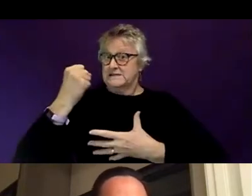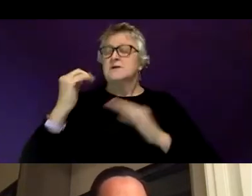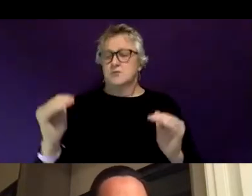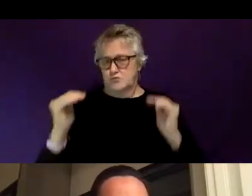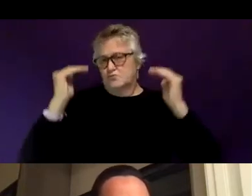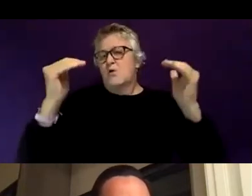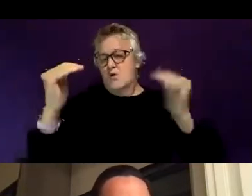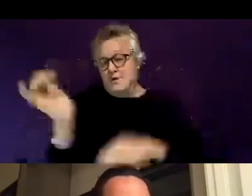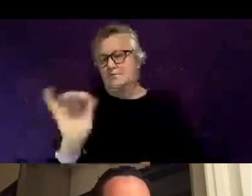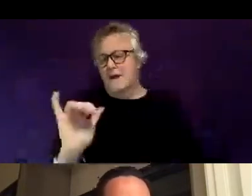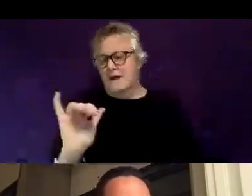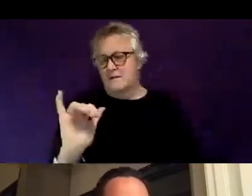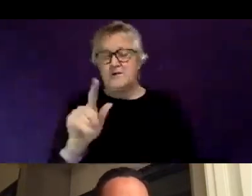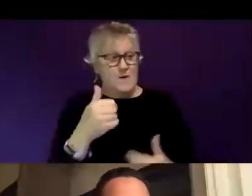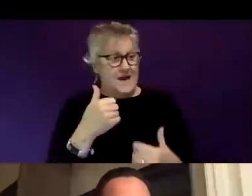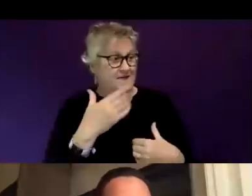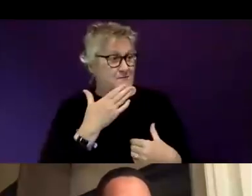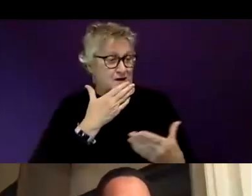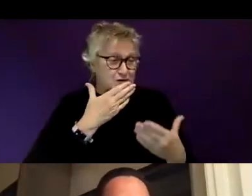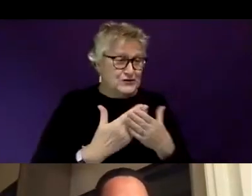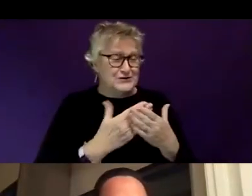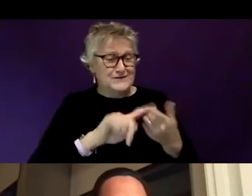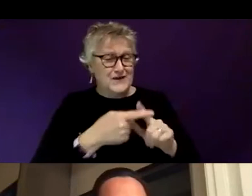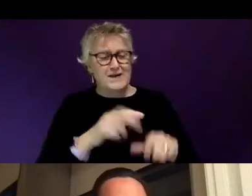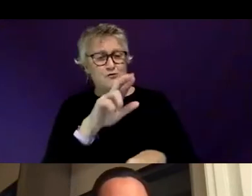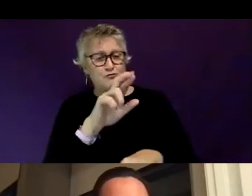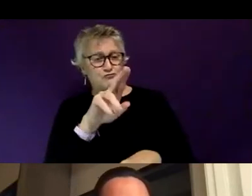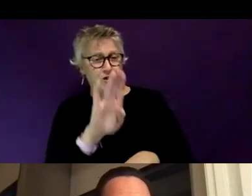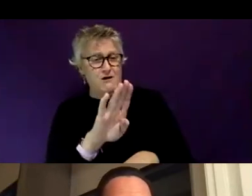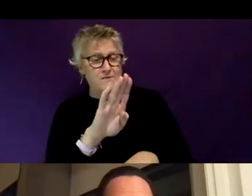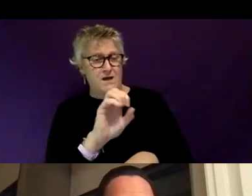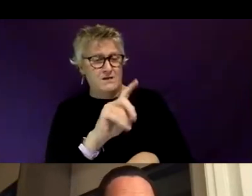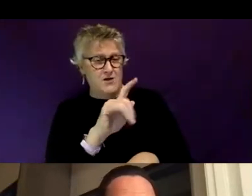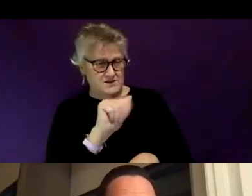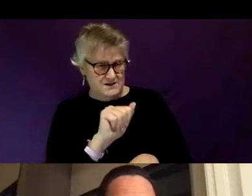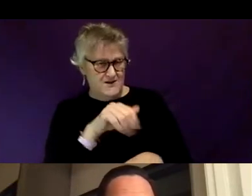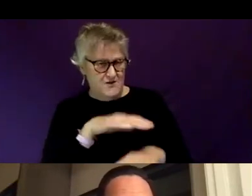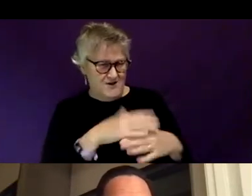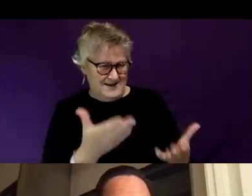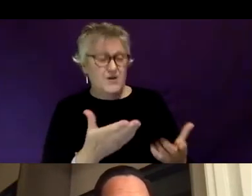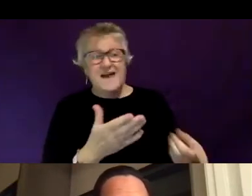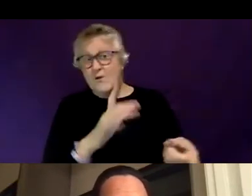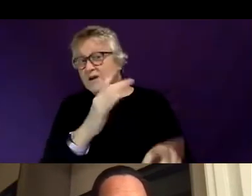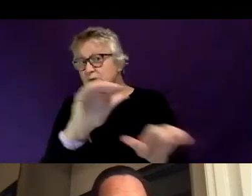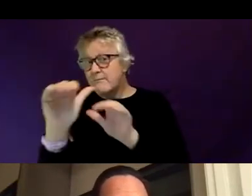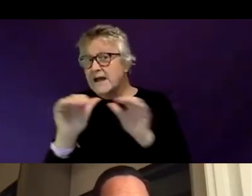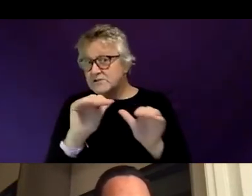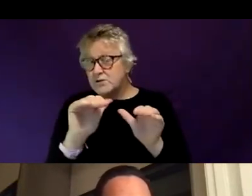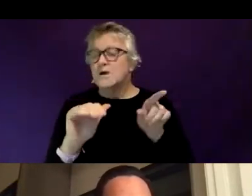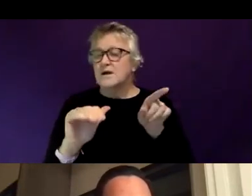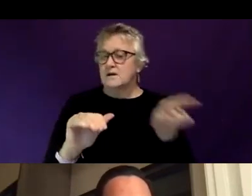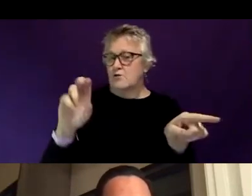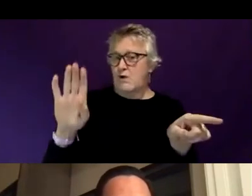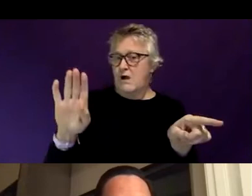had my good friend Rob Bonta on to kick this off. And I would remind folks that Rob was the first Filipino-American to serve in the California